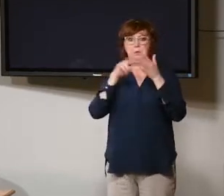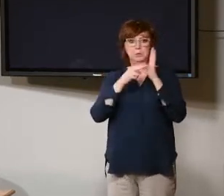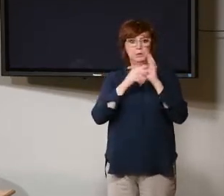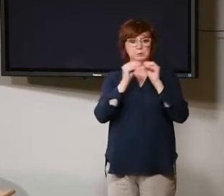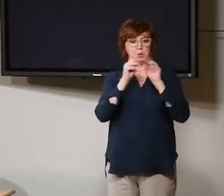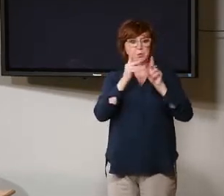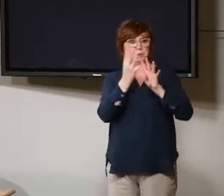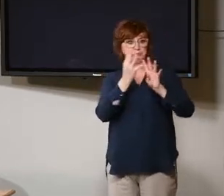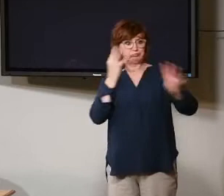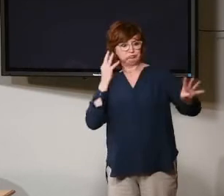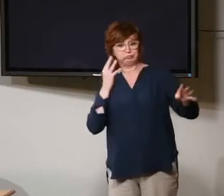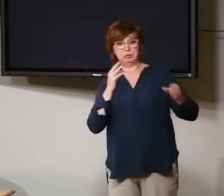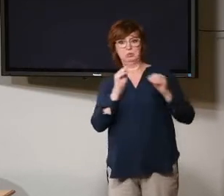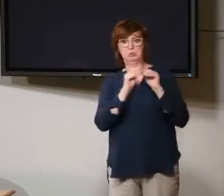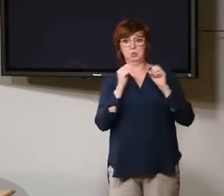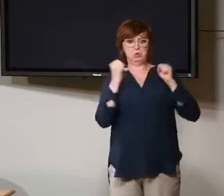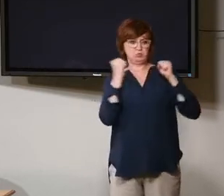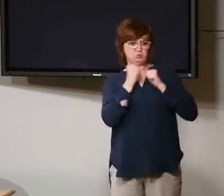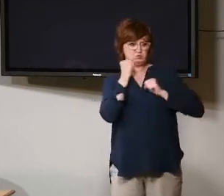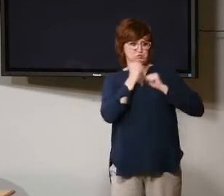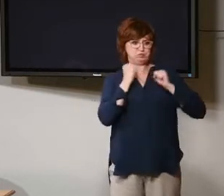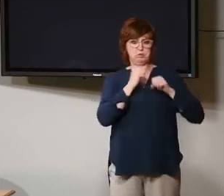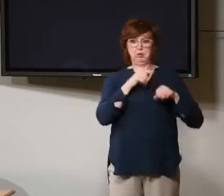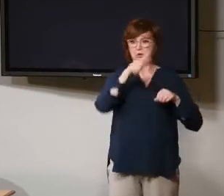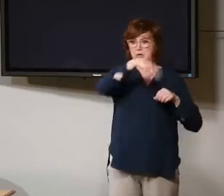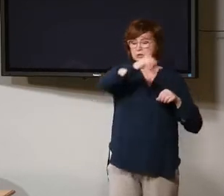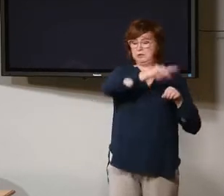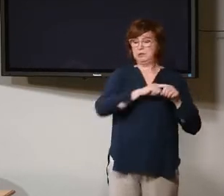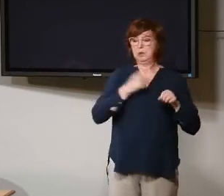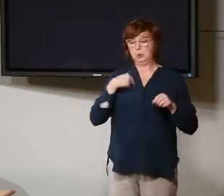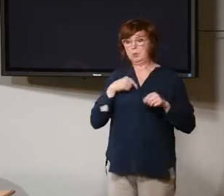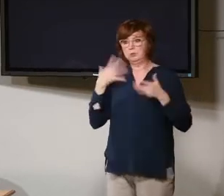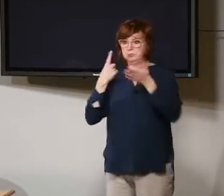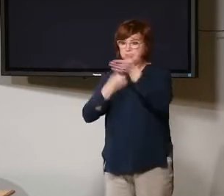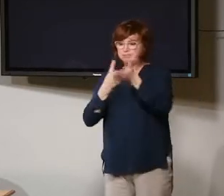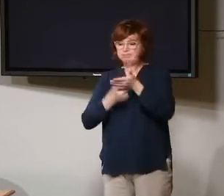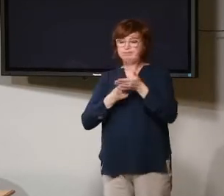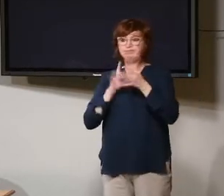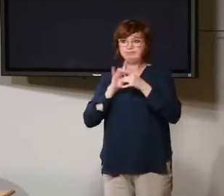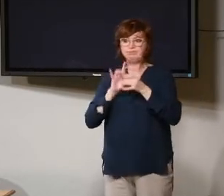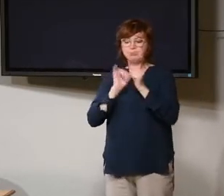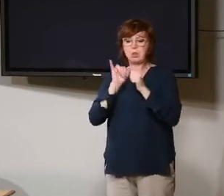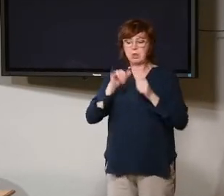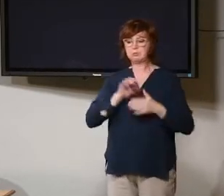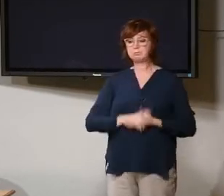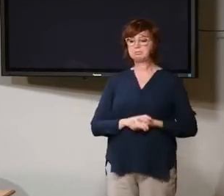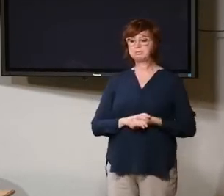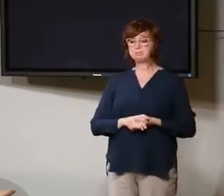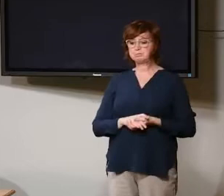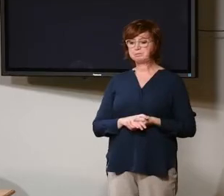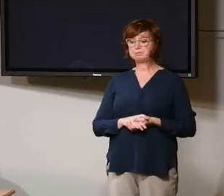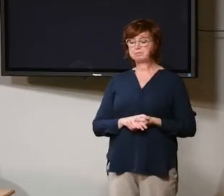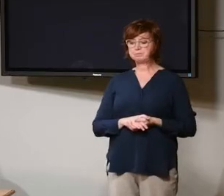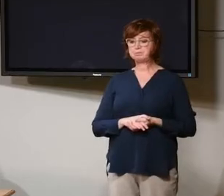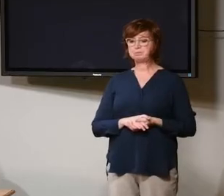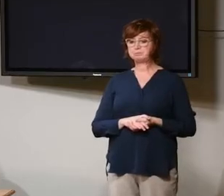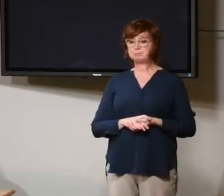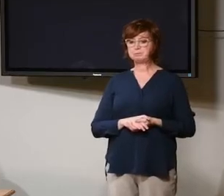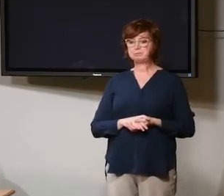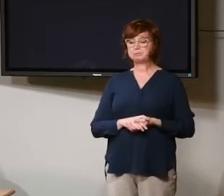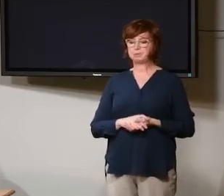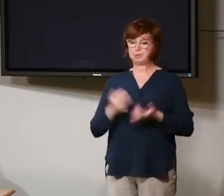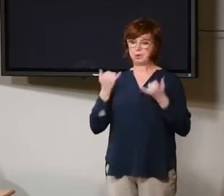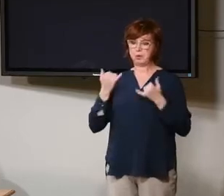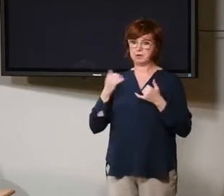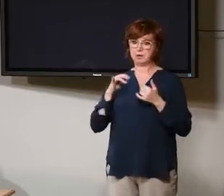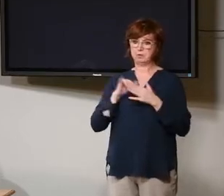particular stores. So that is one that we did have a conversation around. Specifically, this is where it is at